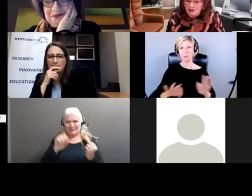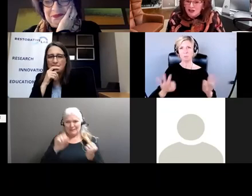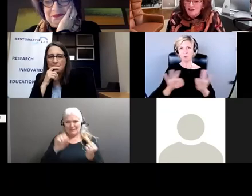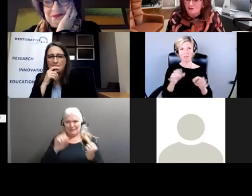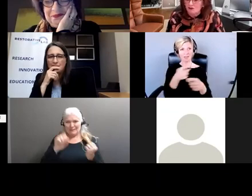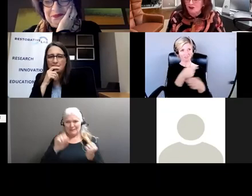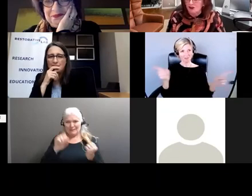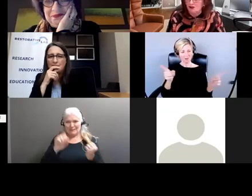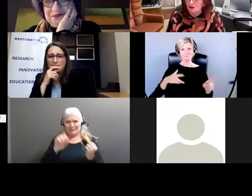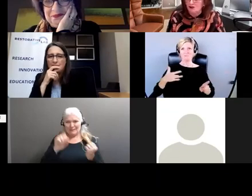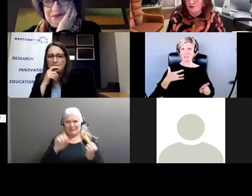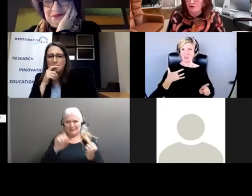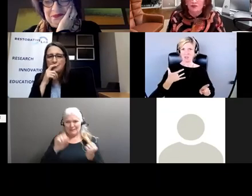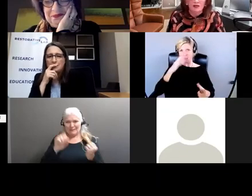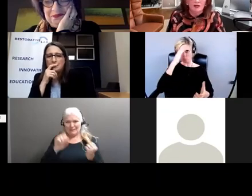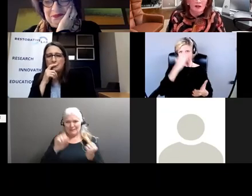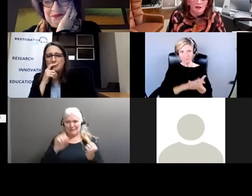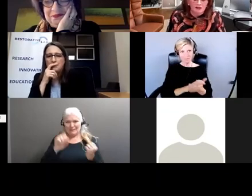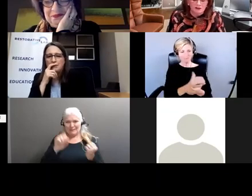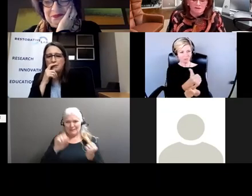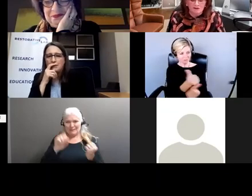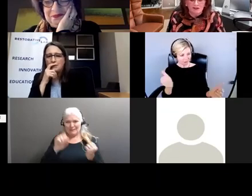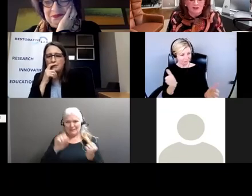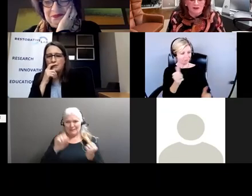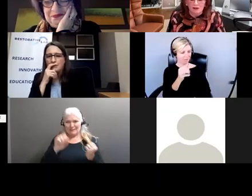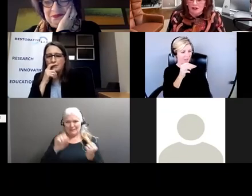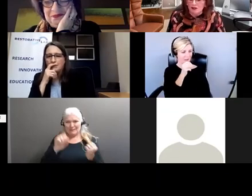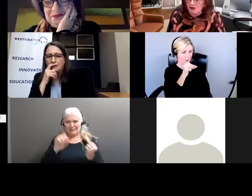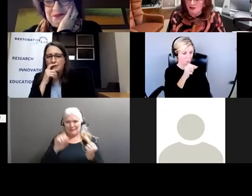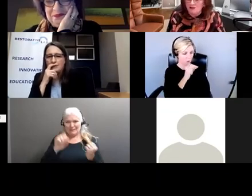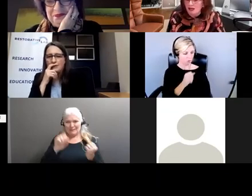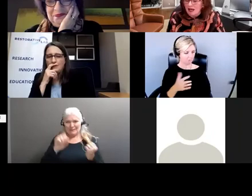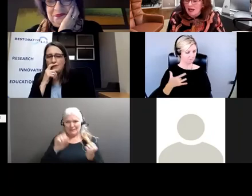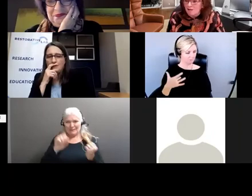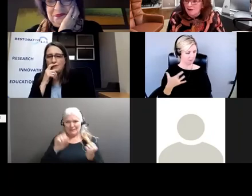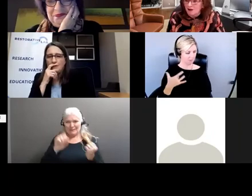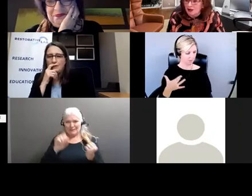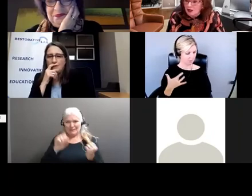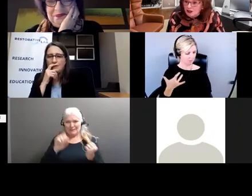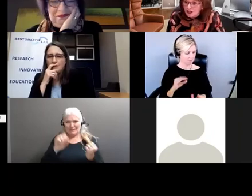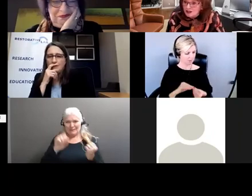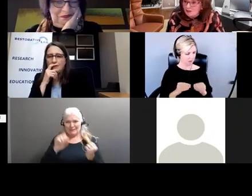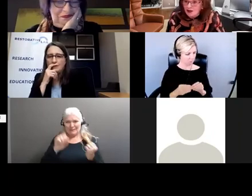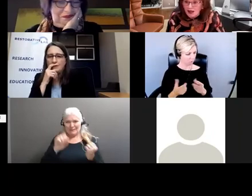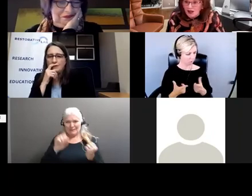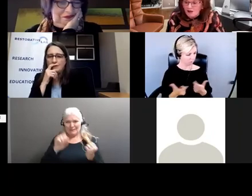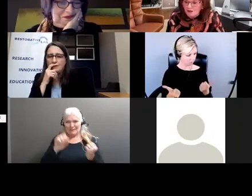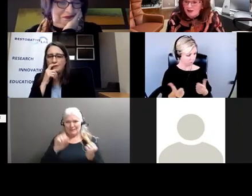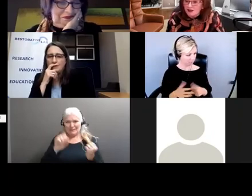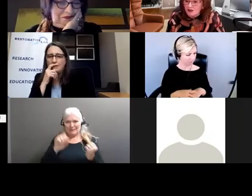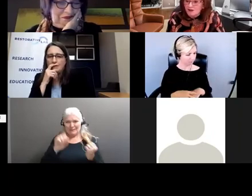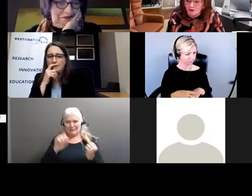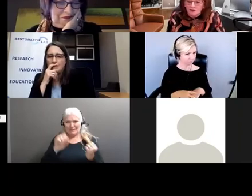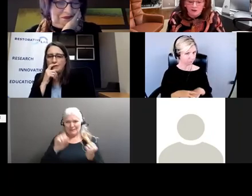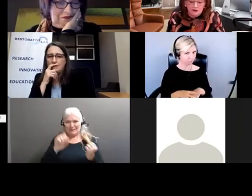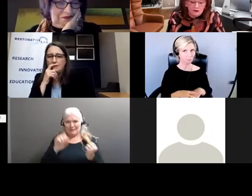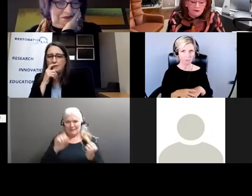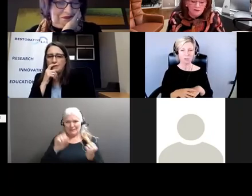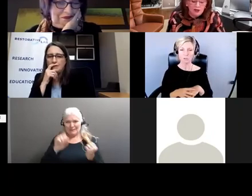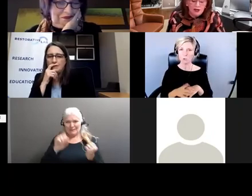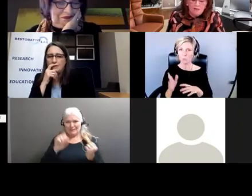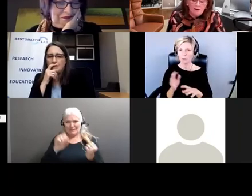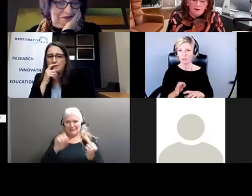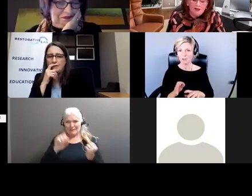And yes, we start to lose some physical things may happen. Yes, but not always. And we don't know to